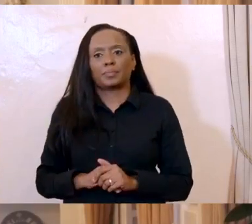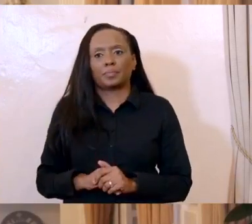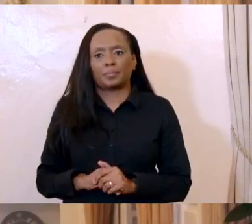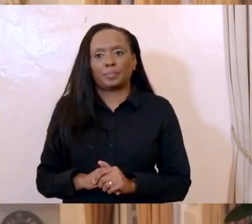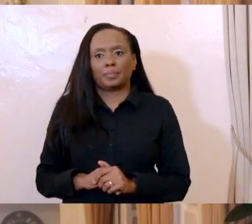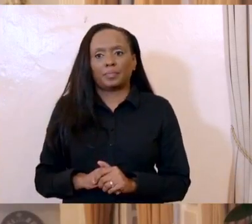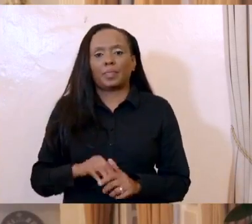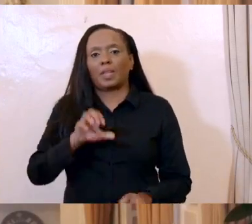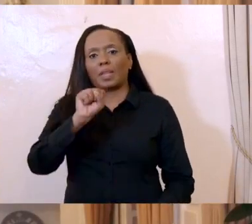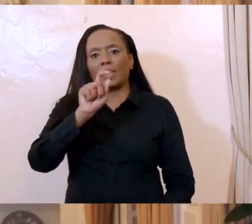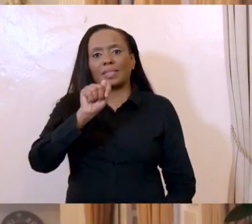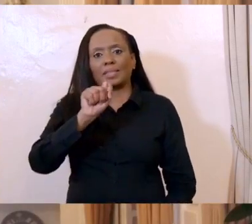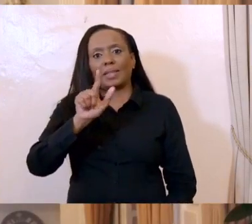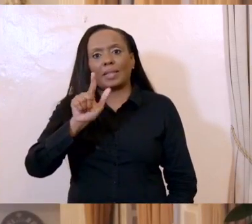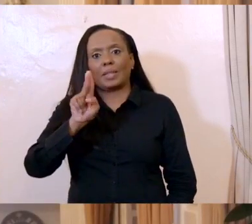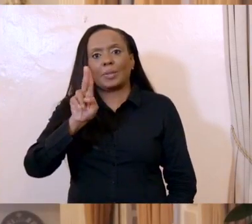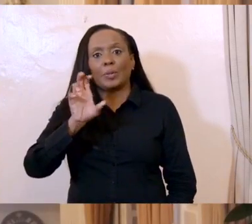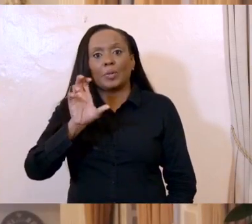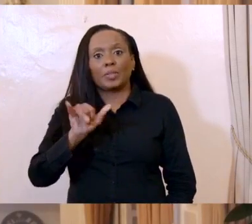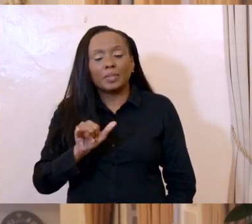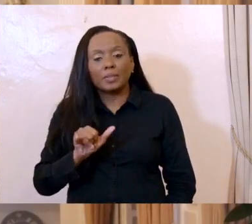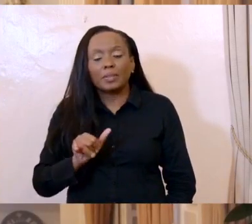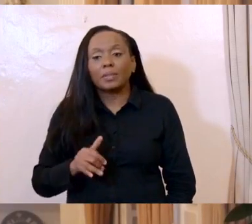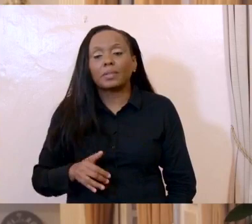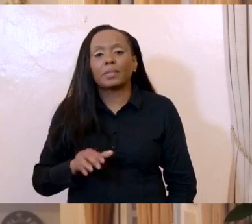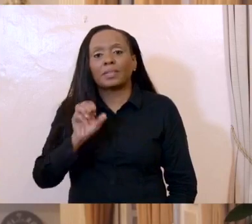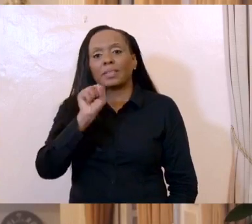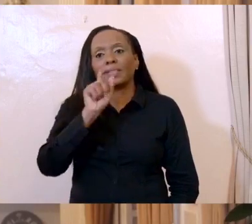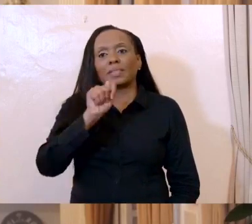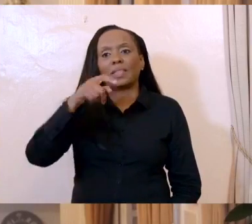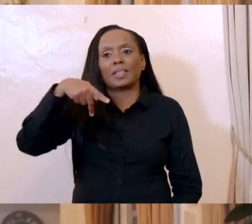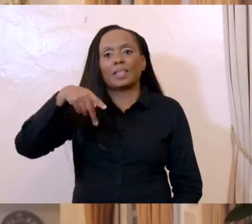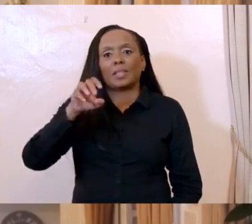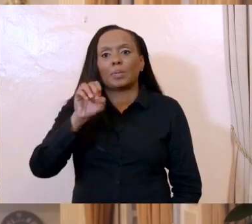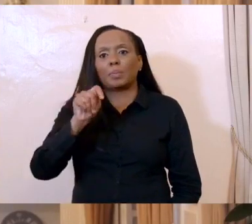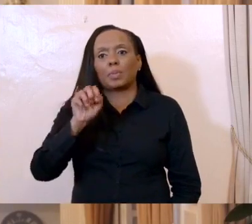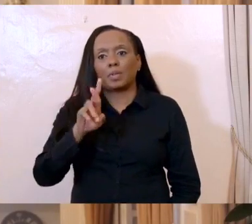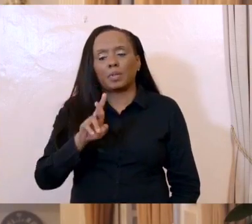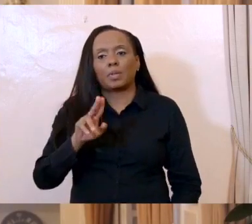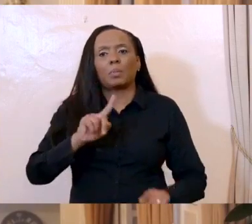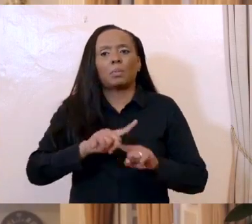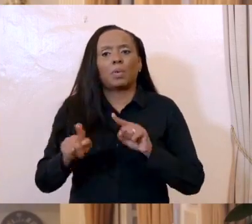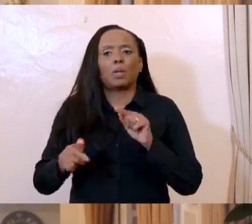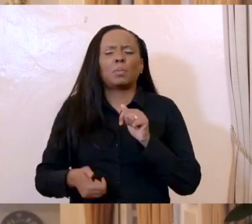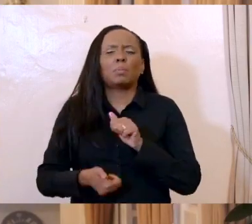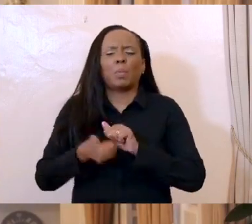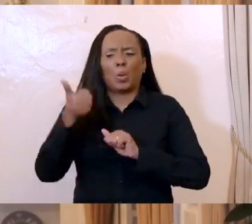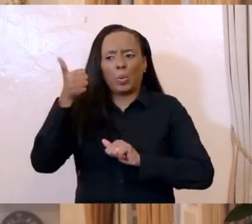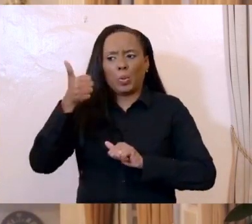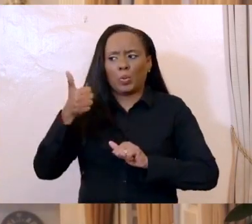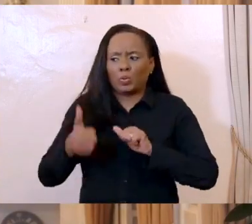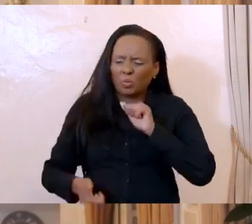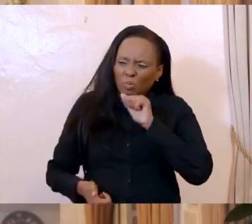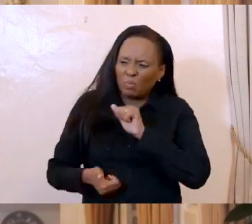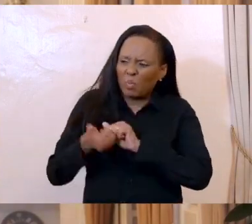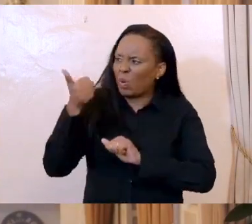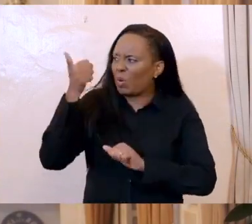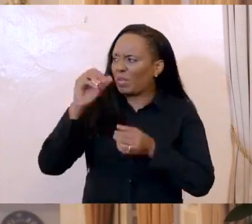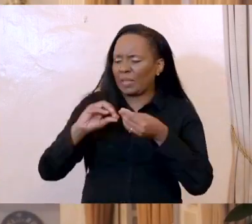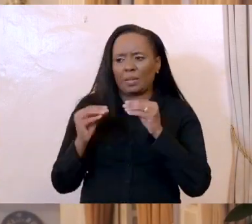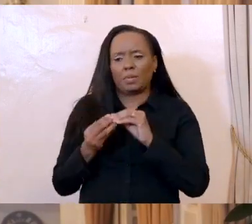coming from St. Lucie. There would have been cases in St. Peter, but the numbers that we are seeing